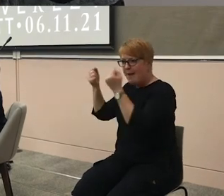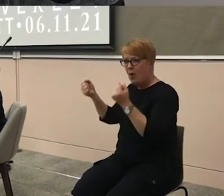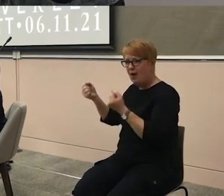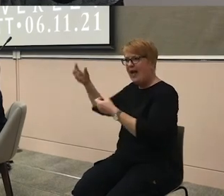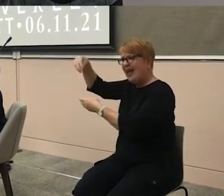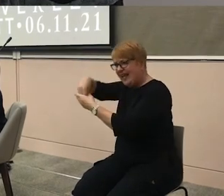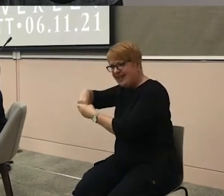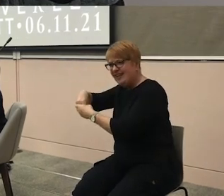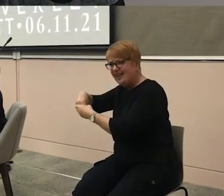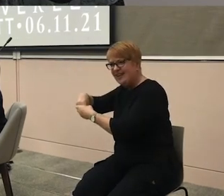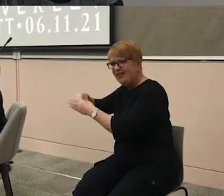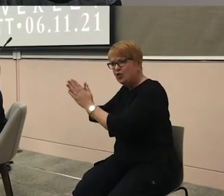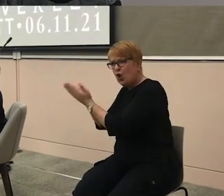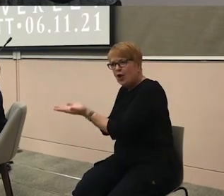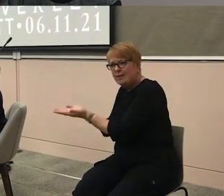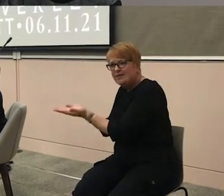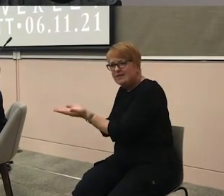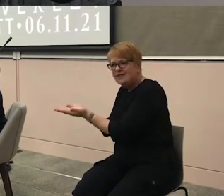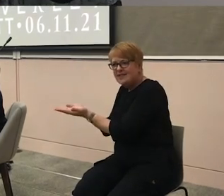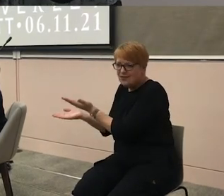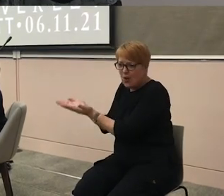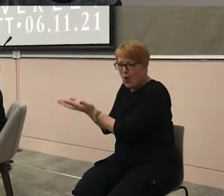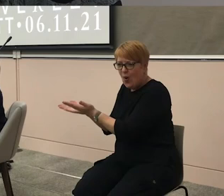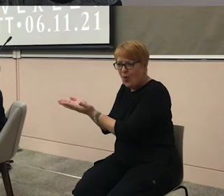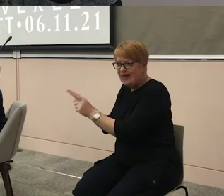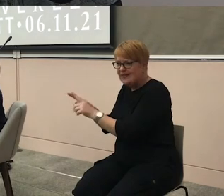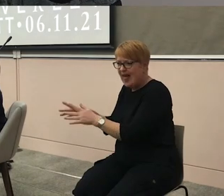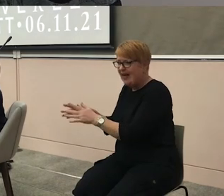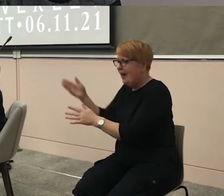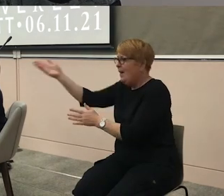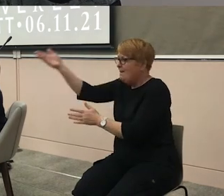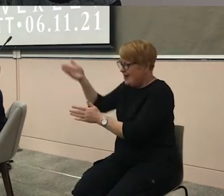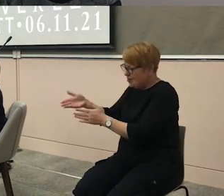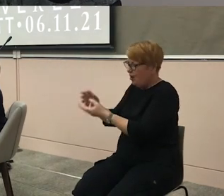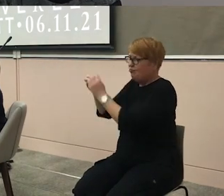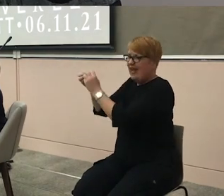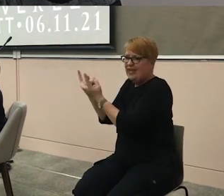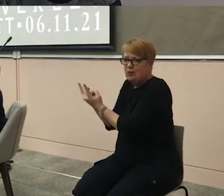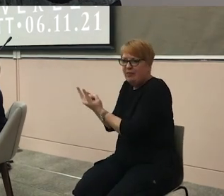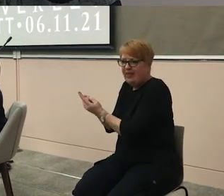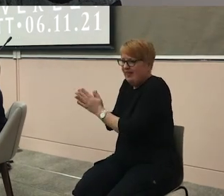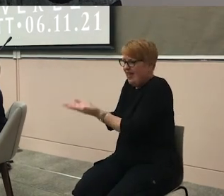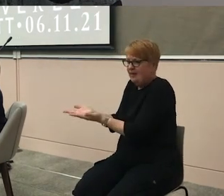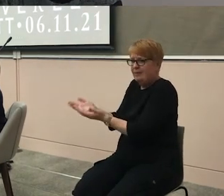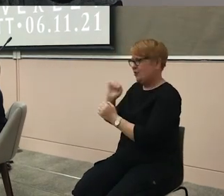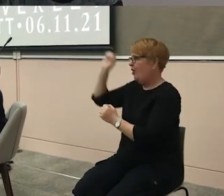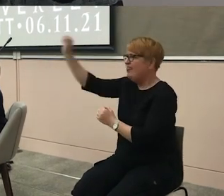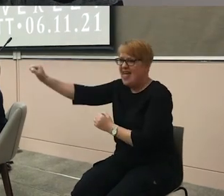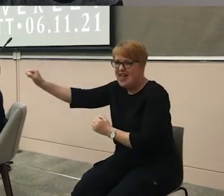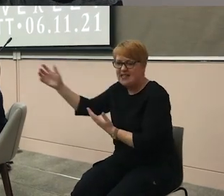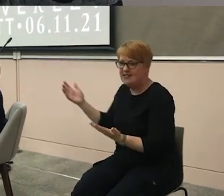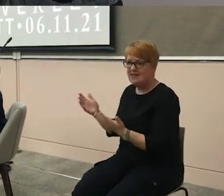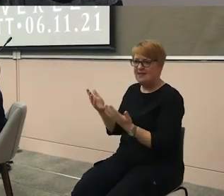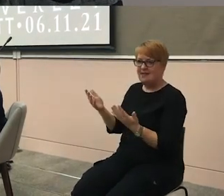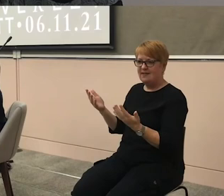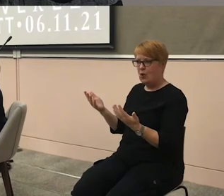like hold on to like this cannot be read by anybody else. The people are listening to someone's voice who said that thing. So trying to play